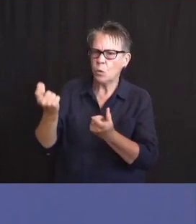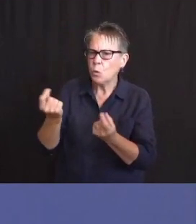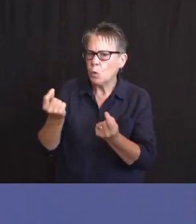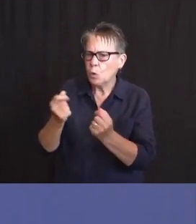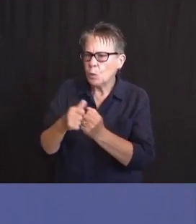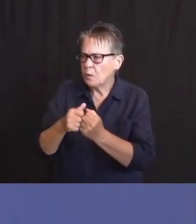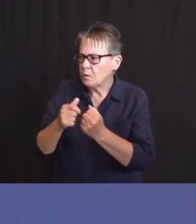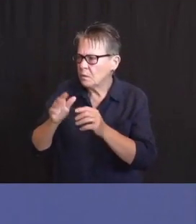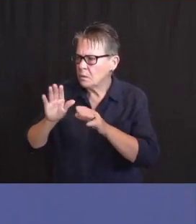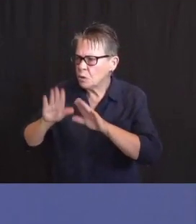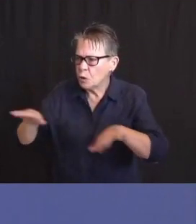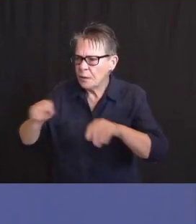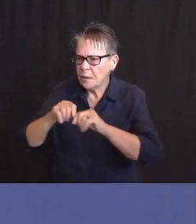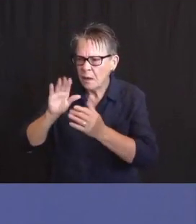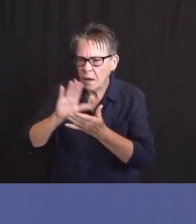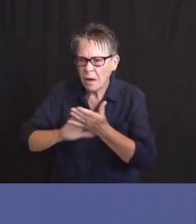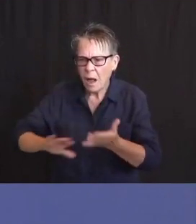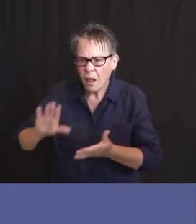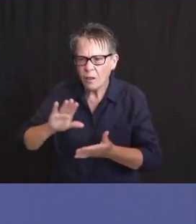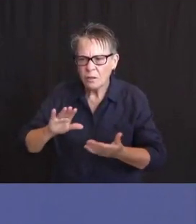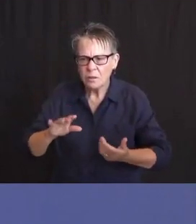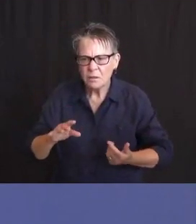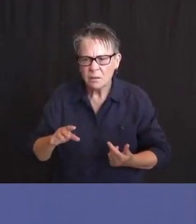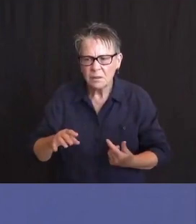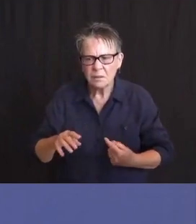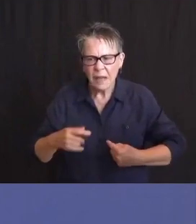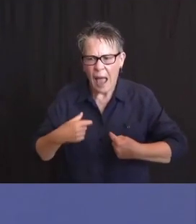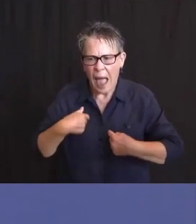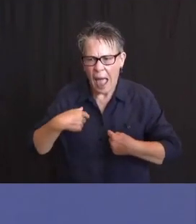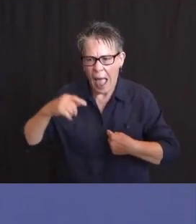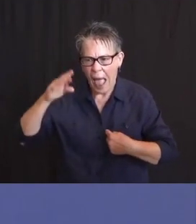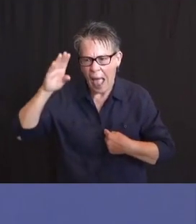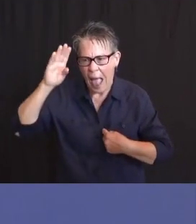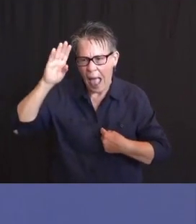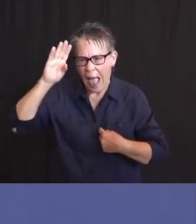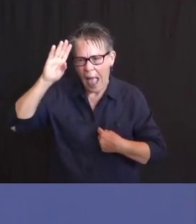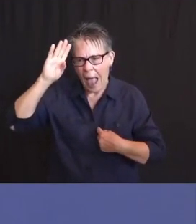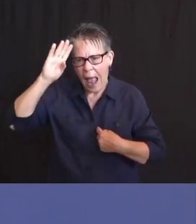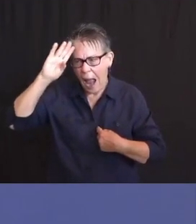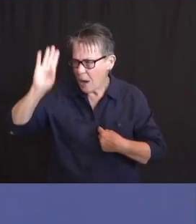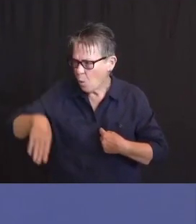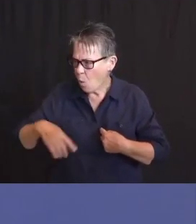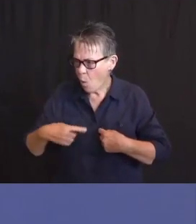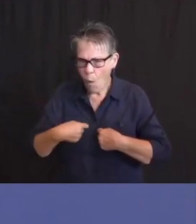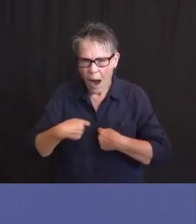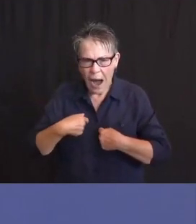parent of a kid going back to school. Gym's full bore opening,